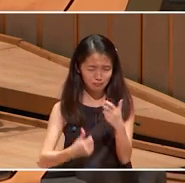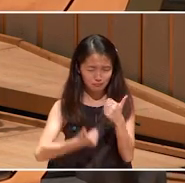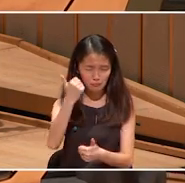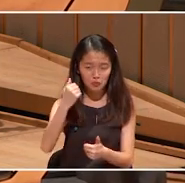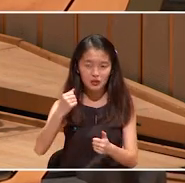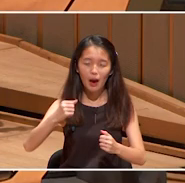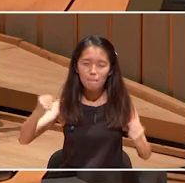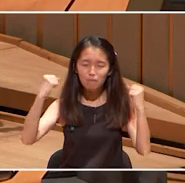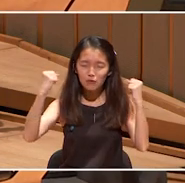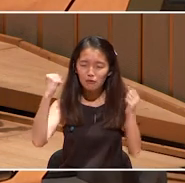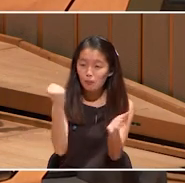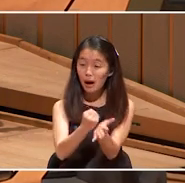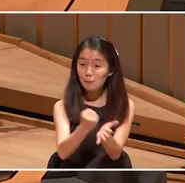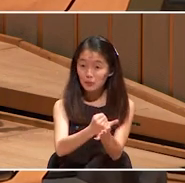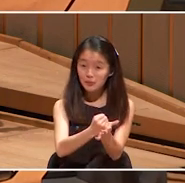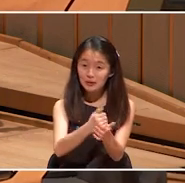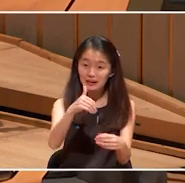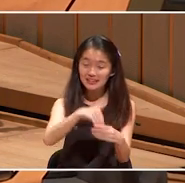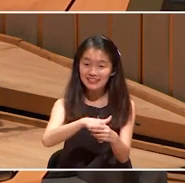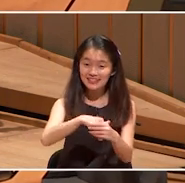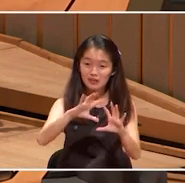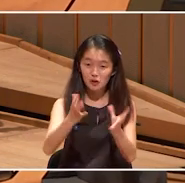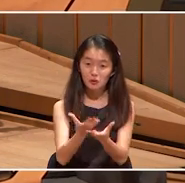but also really, I mean,